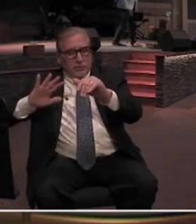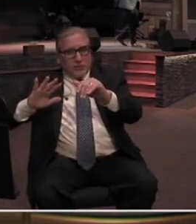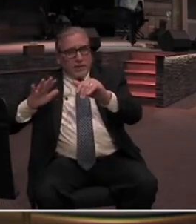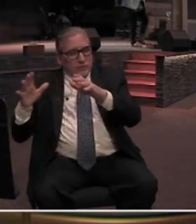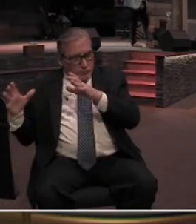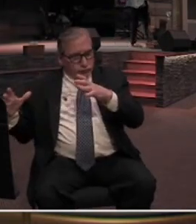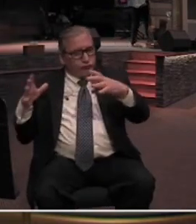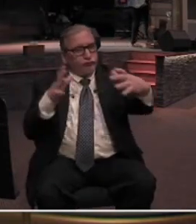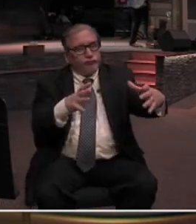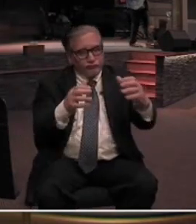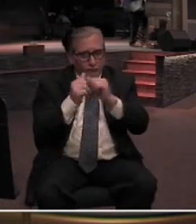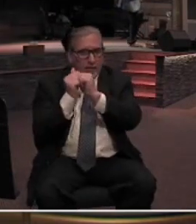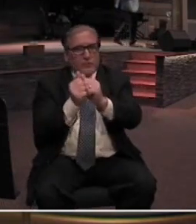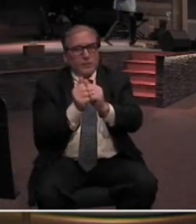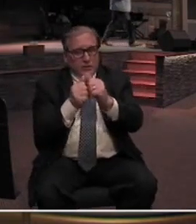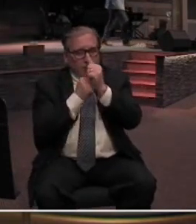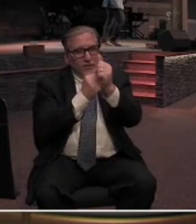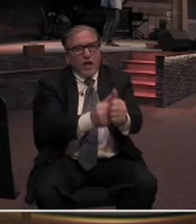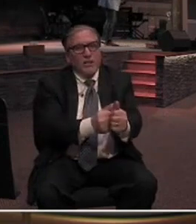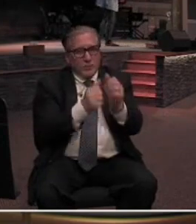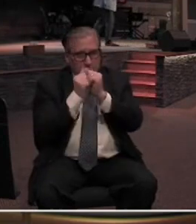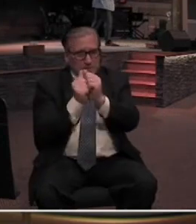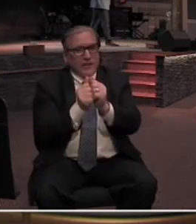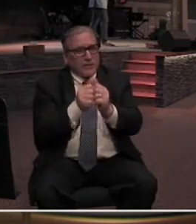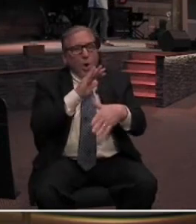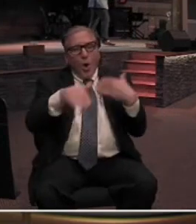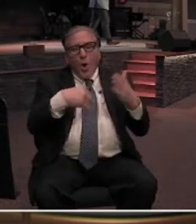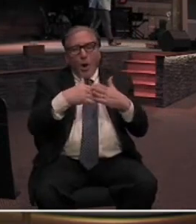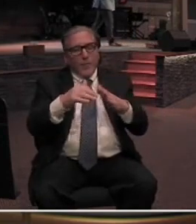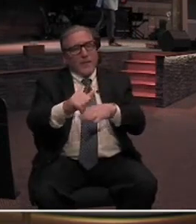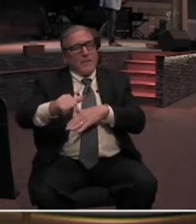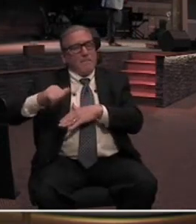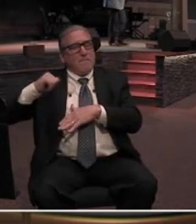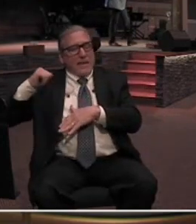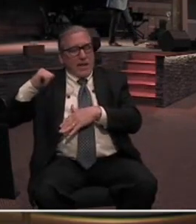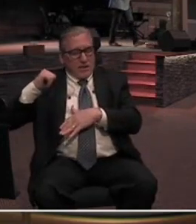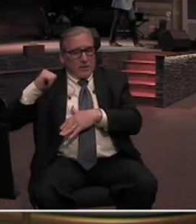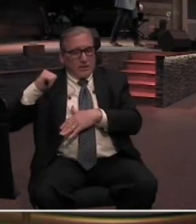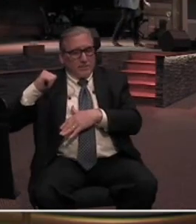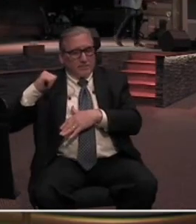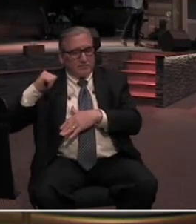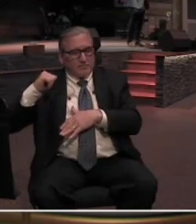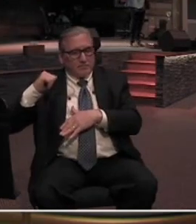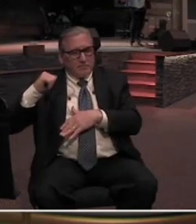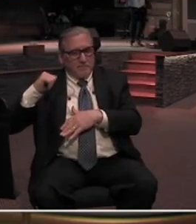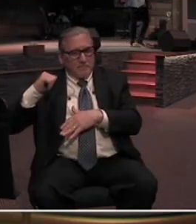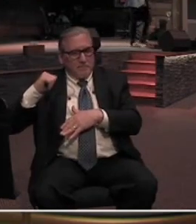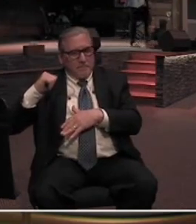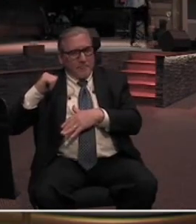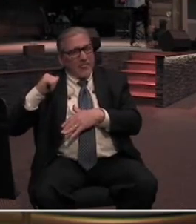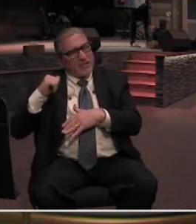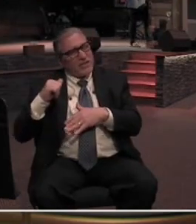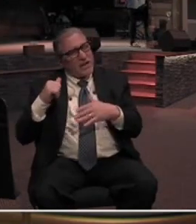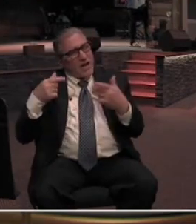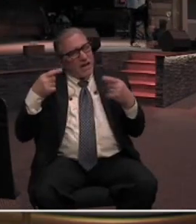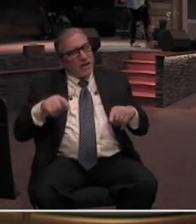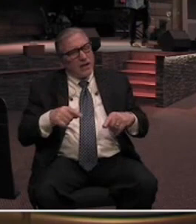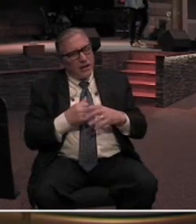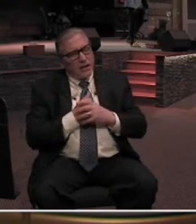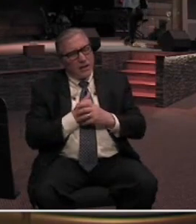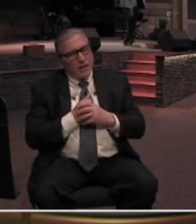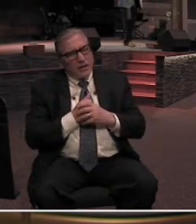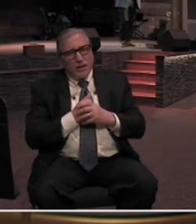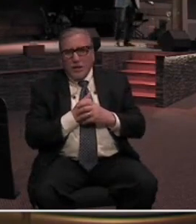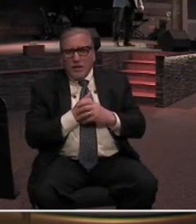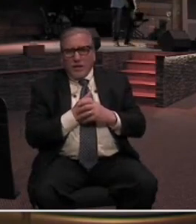They were all in the very, very back. All of a sudden,